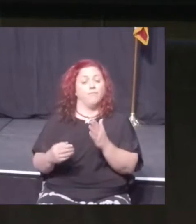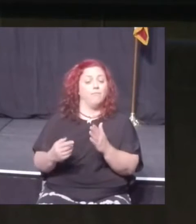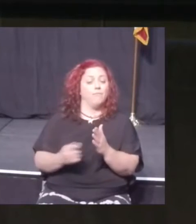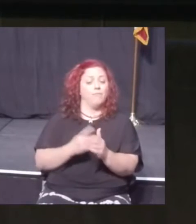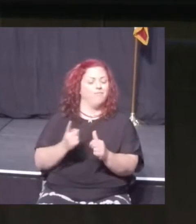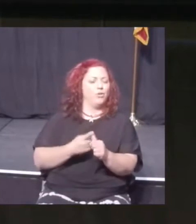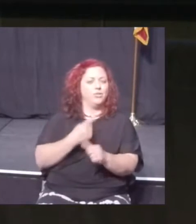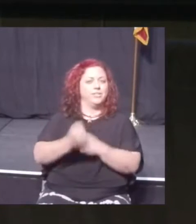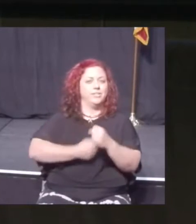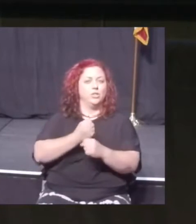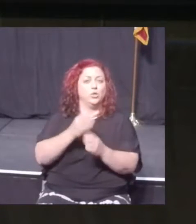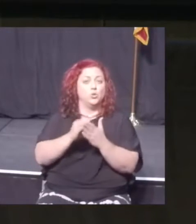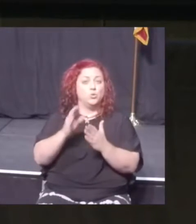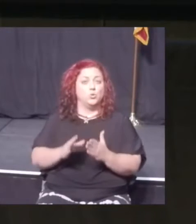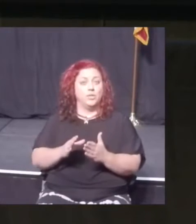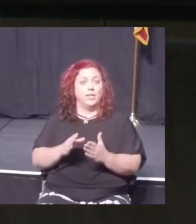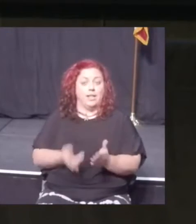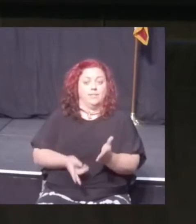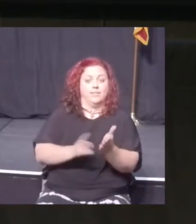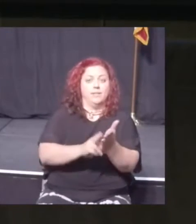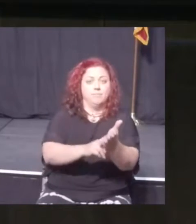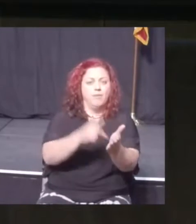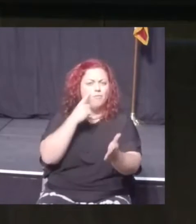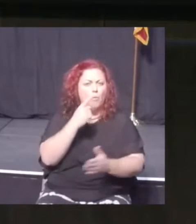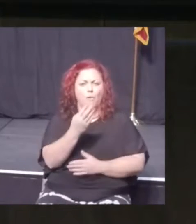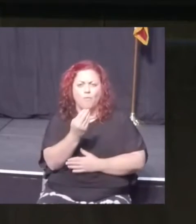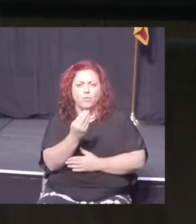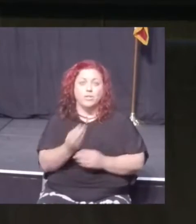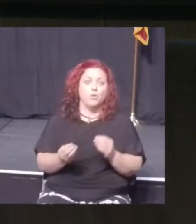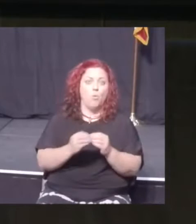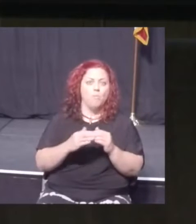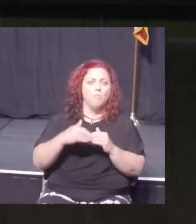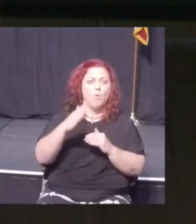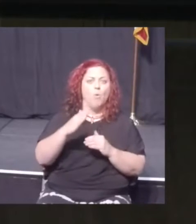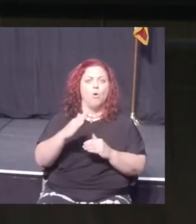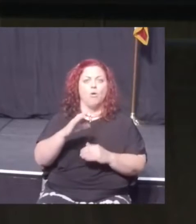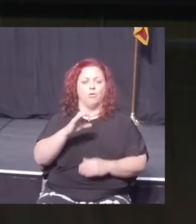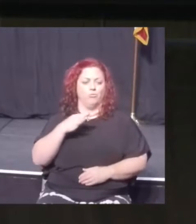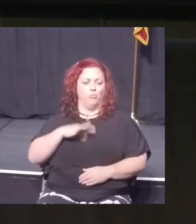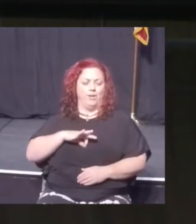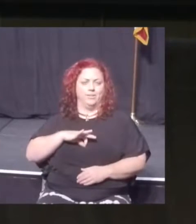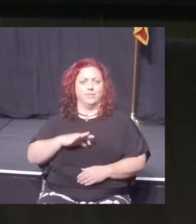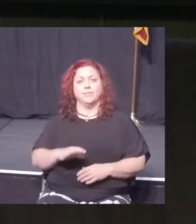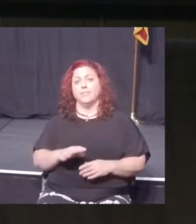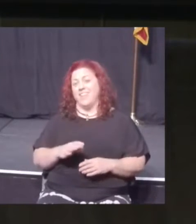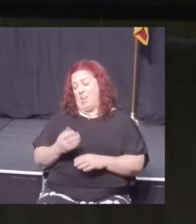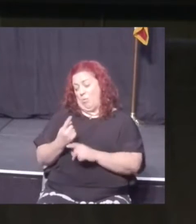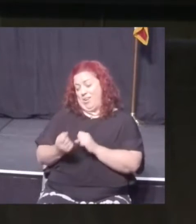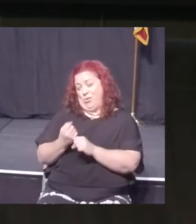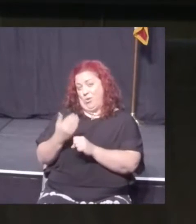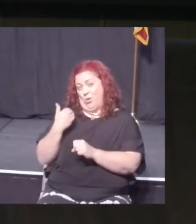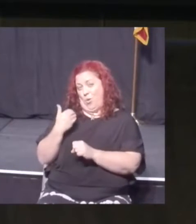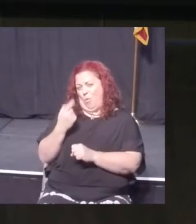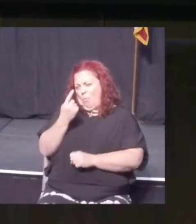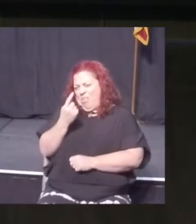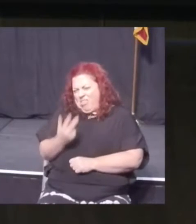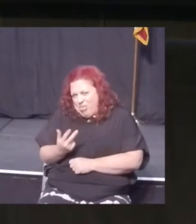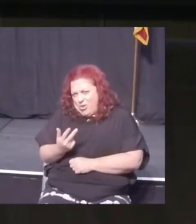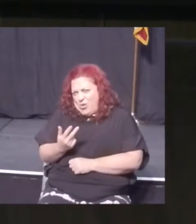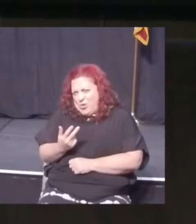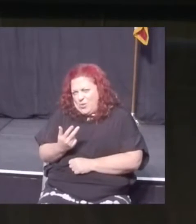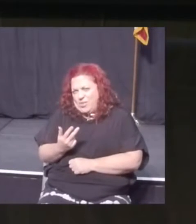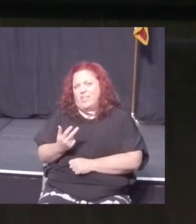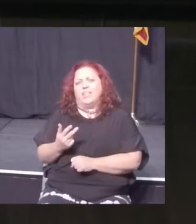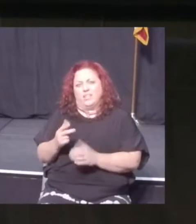had registered for 14 or more units. A year ago, barely 1/3 of first-year students did so.